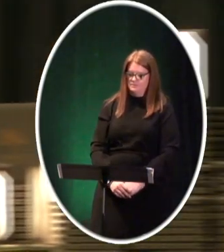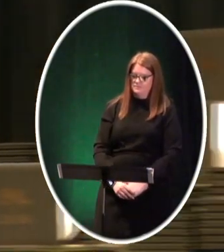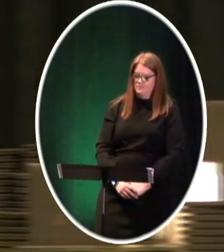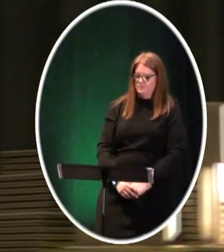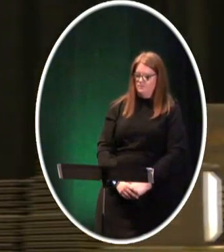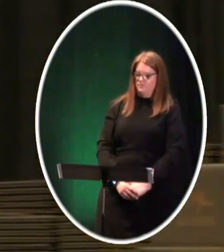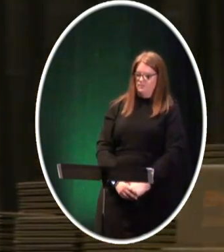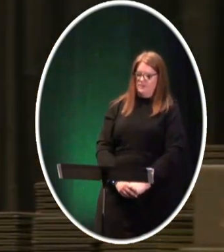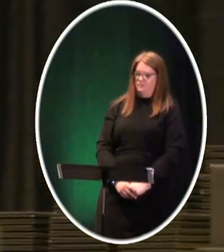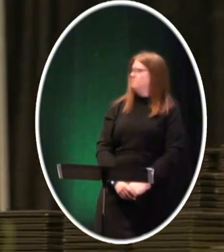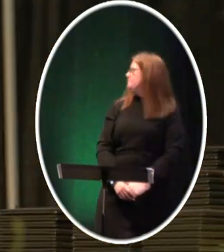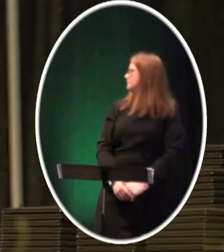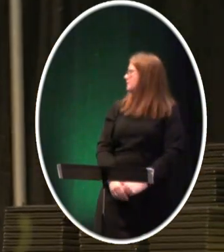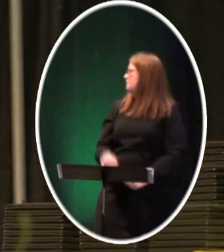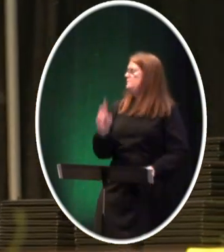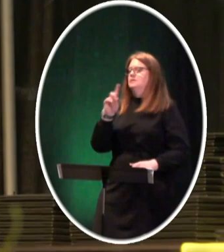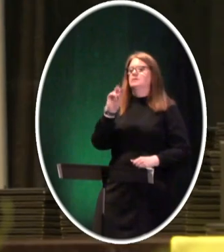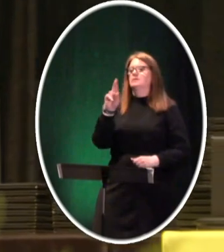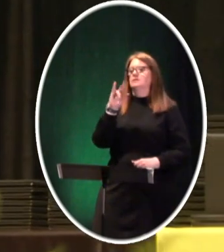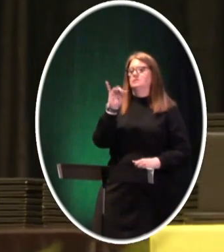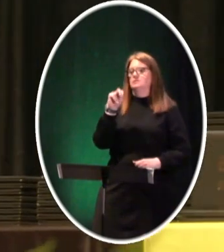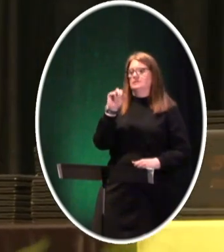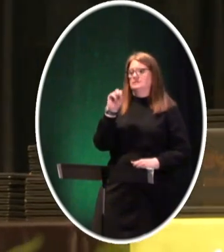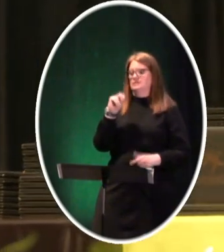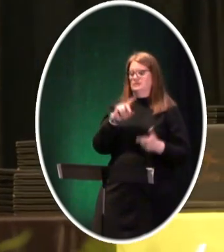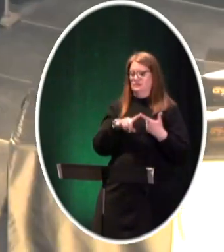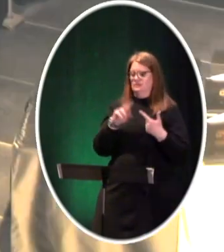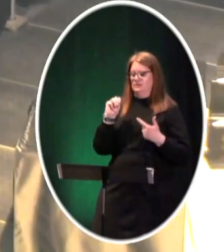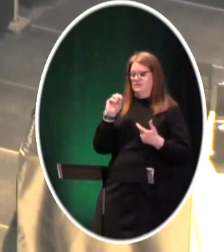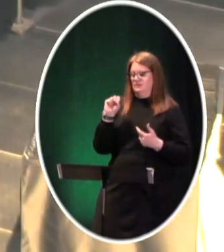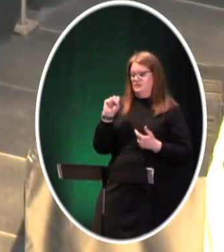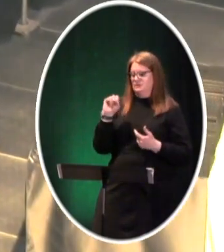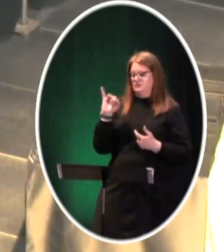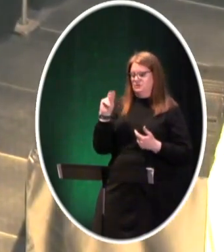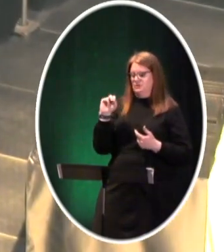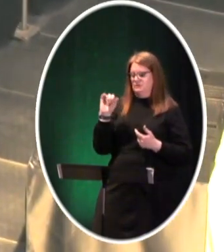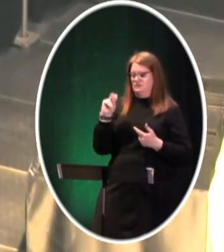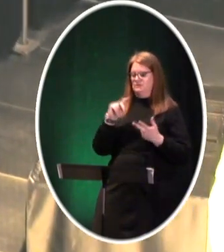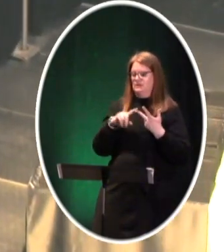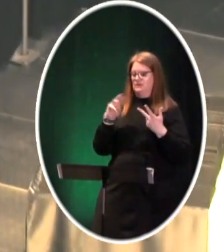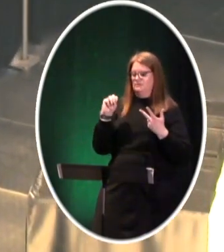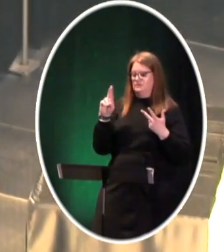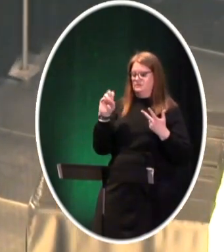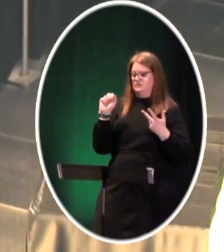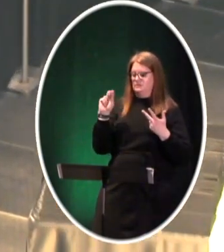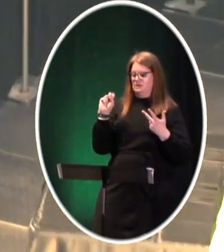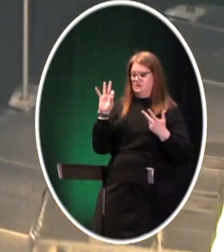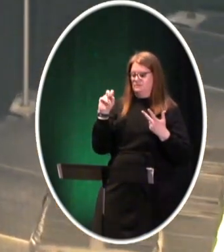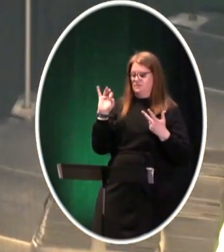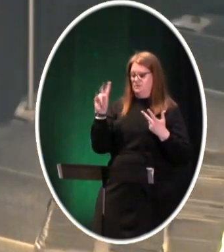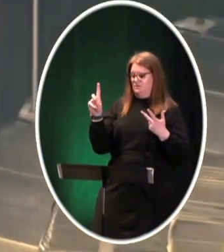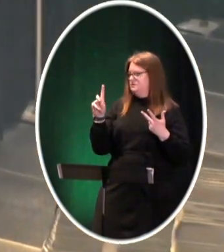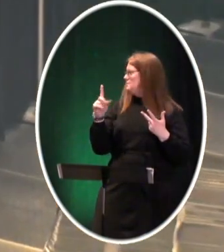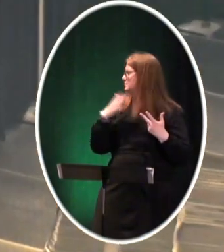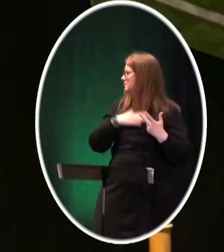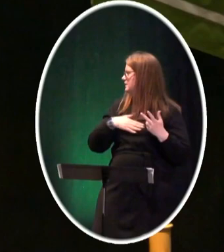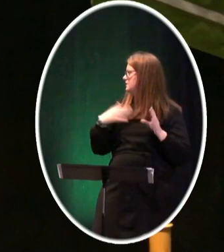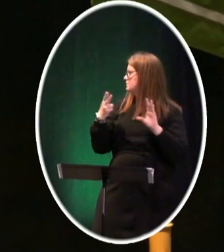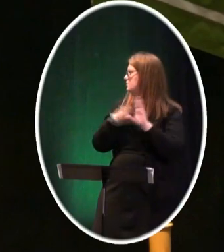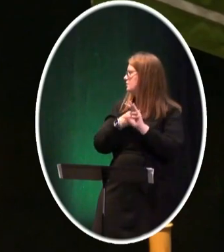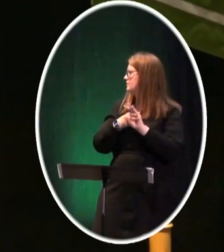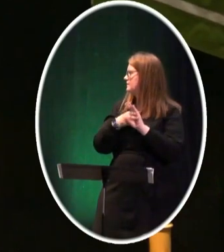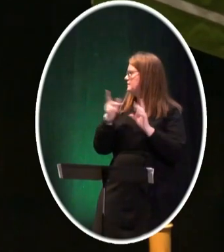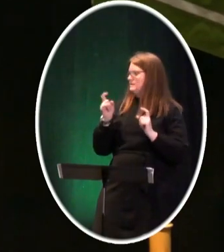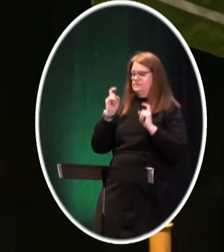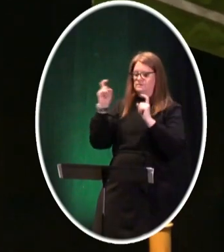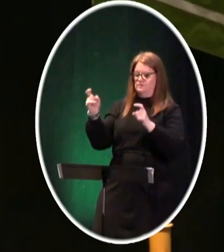Dr. Jensen, Ms. Johnson, and Mr. Sanford, Please join me at the front of the stage for the conferral